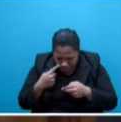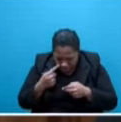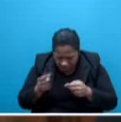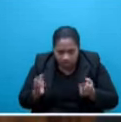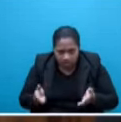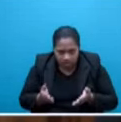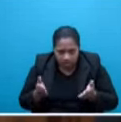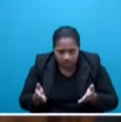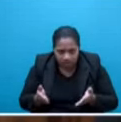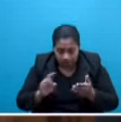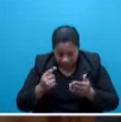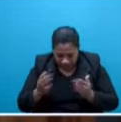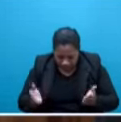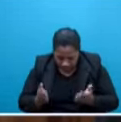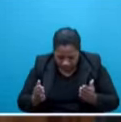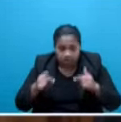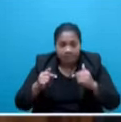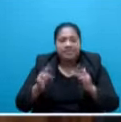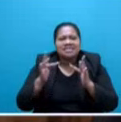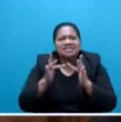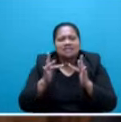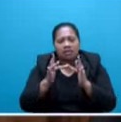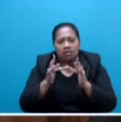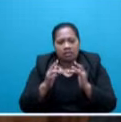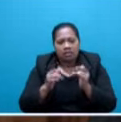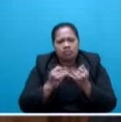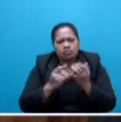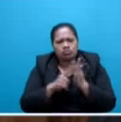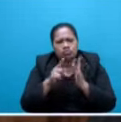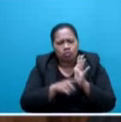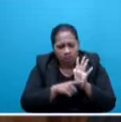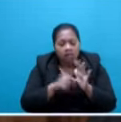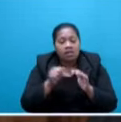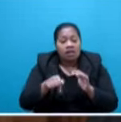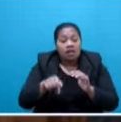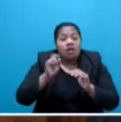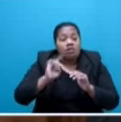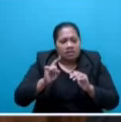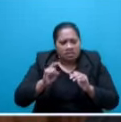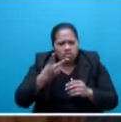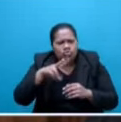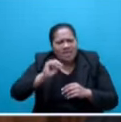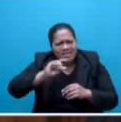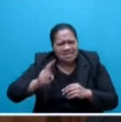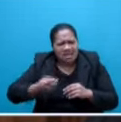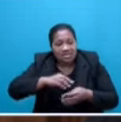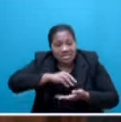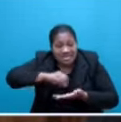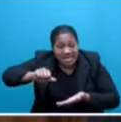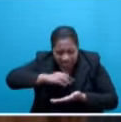is called single stool. At this stage, around 20,000 varieties of seedlings are planted at a